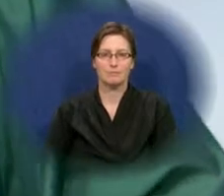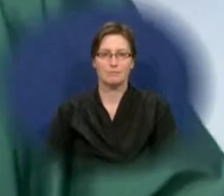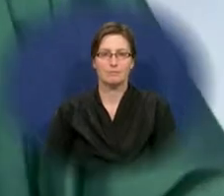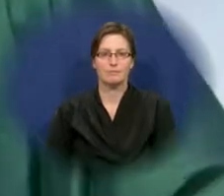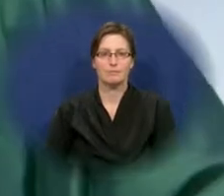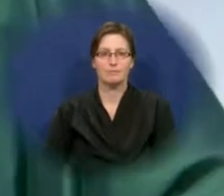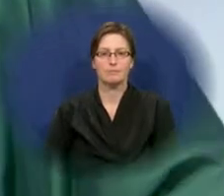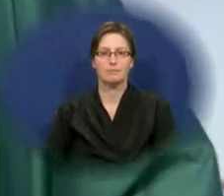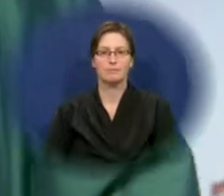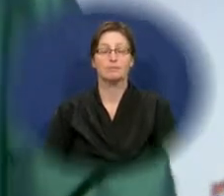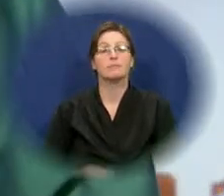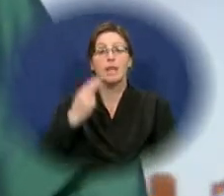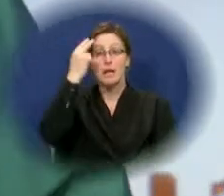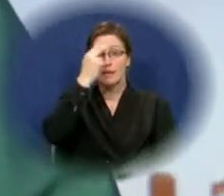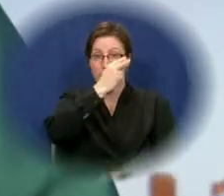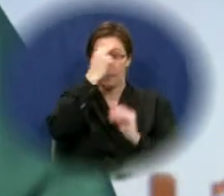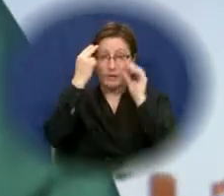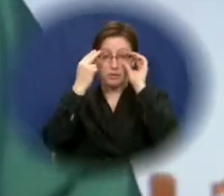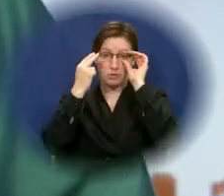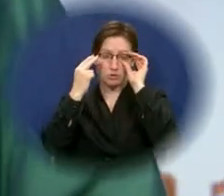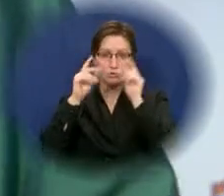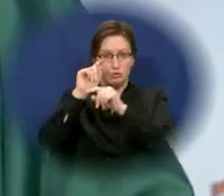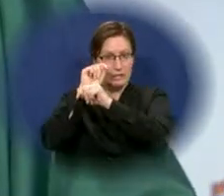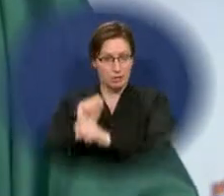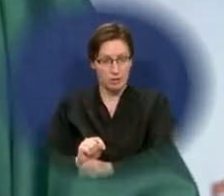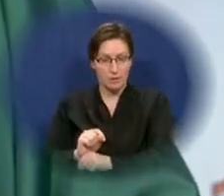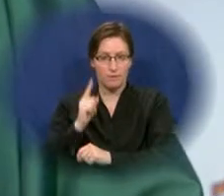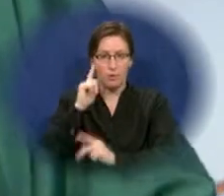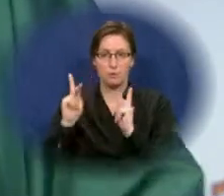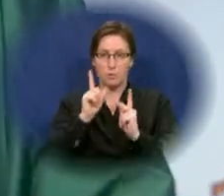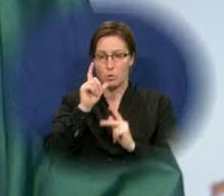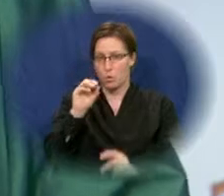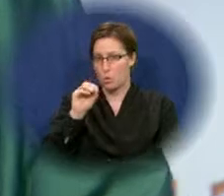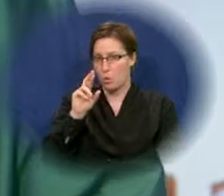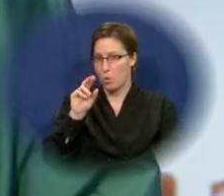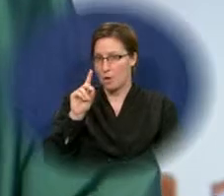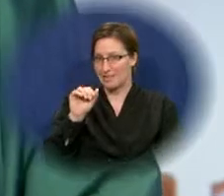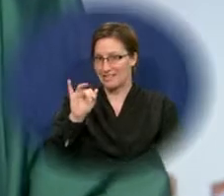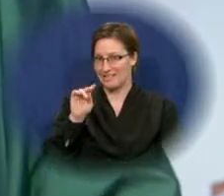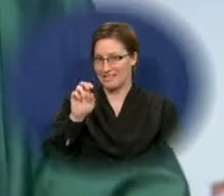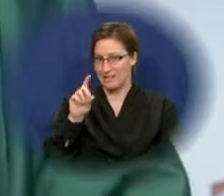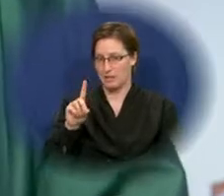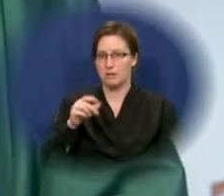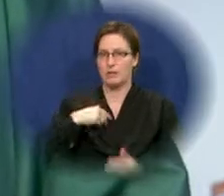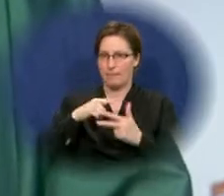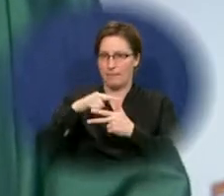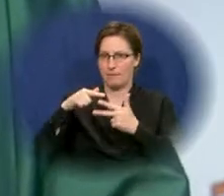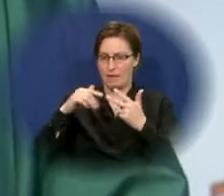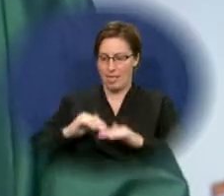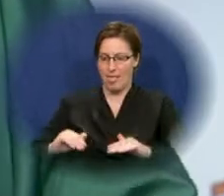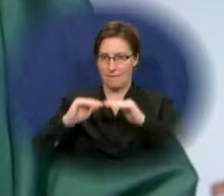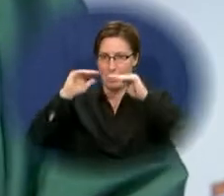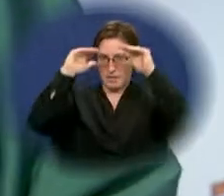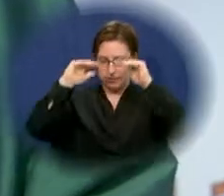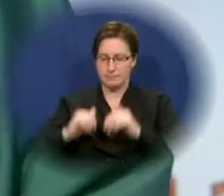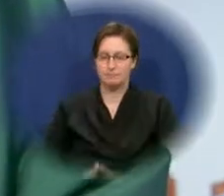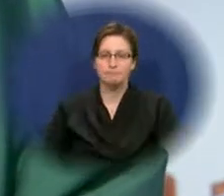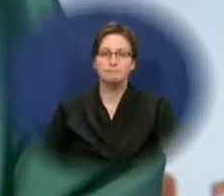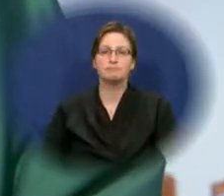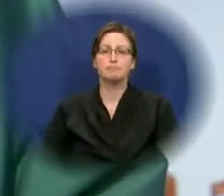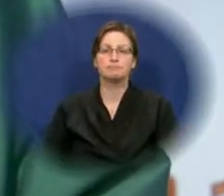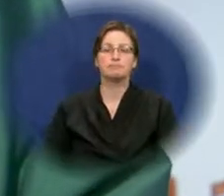In our Catholic tradition of the ordained, there are three different levels of ordination, beginning with